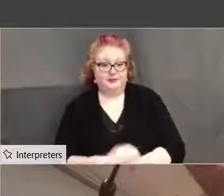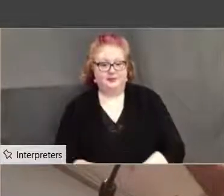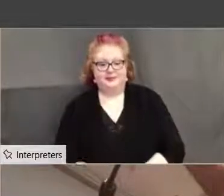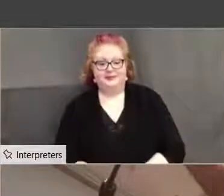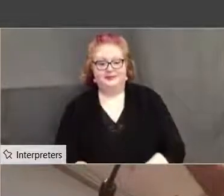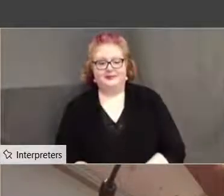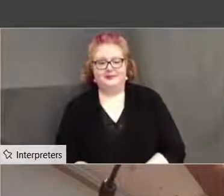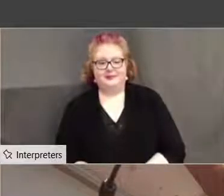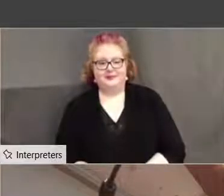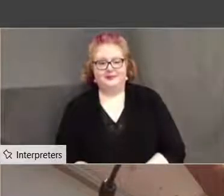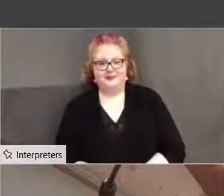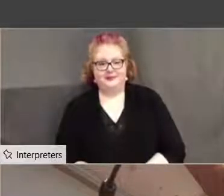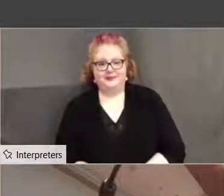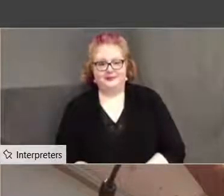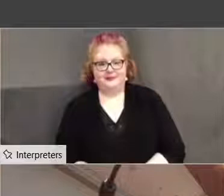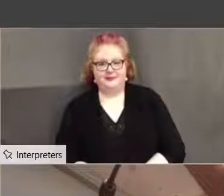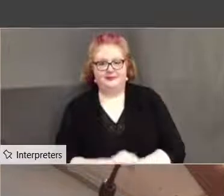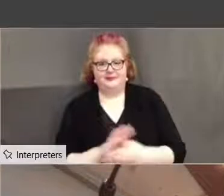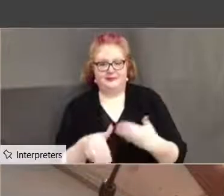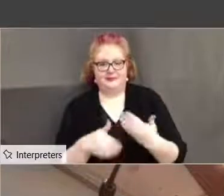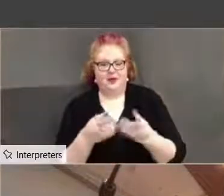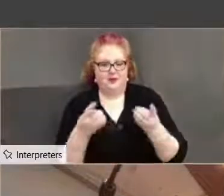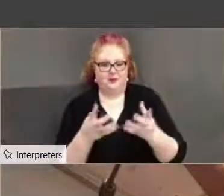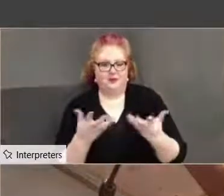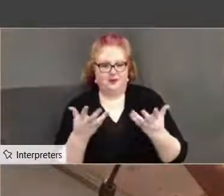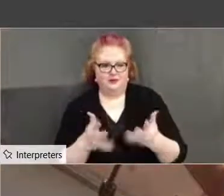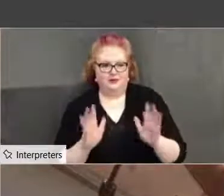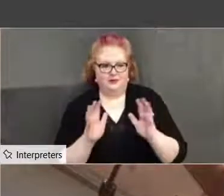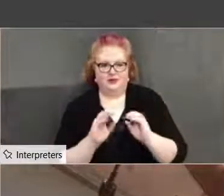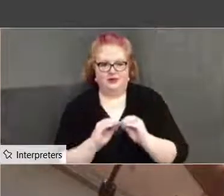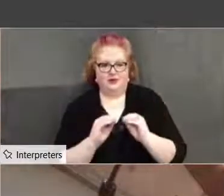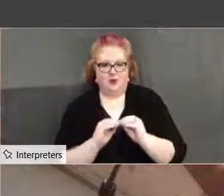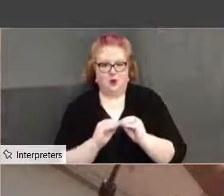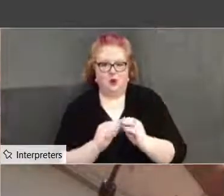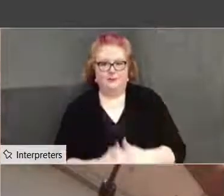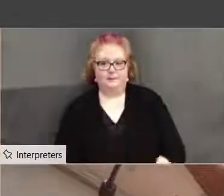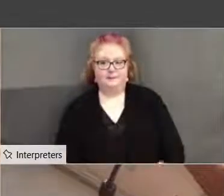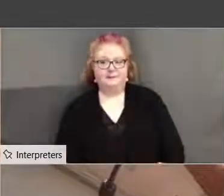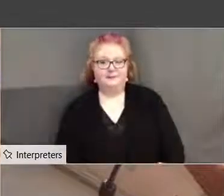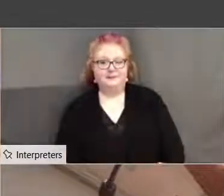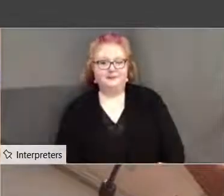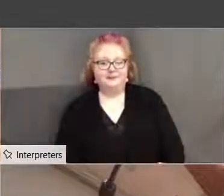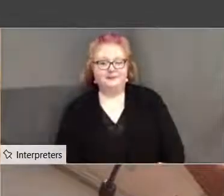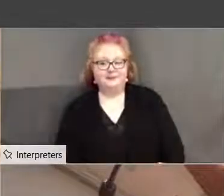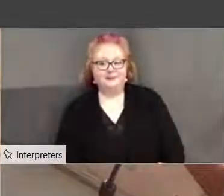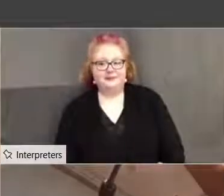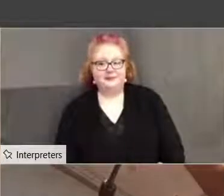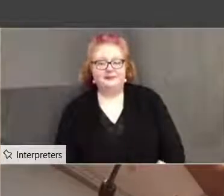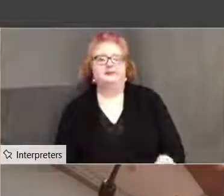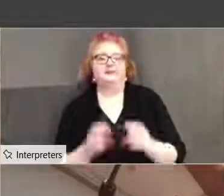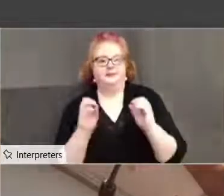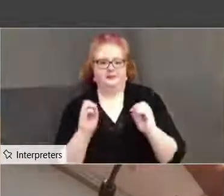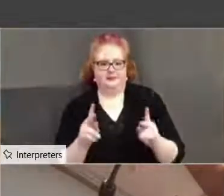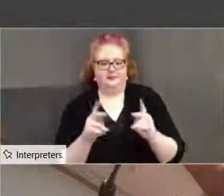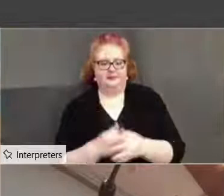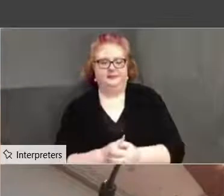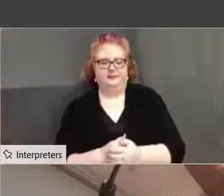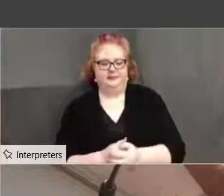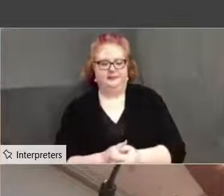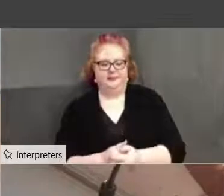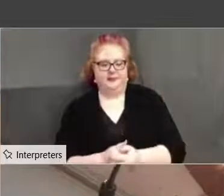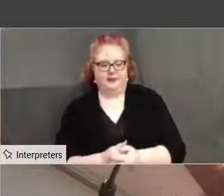I think we got all the directors. Any more questions from directors? All right. We'll have